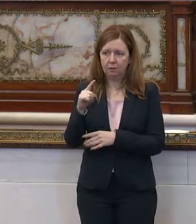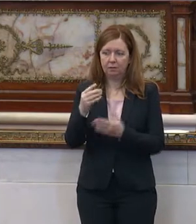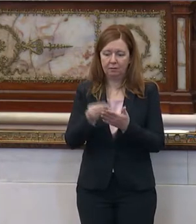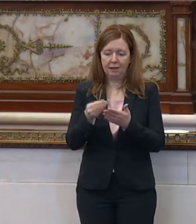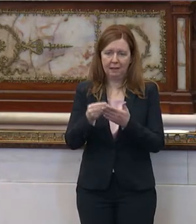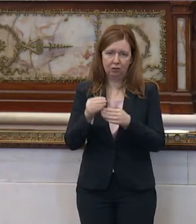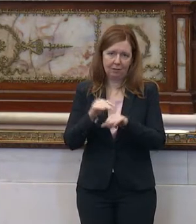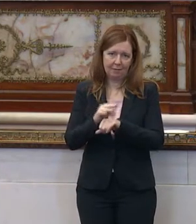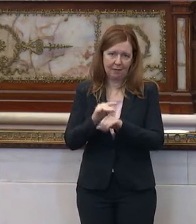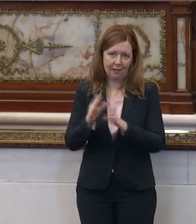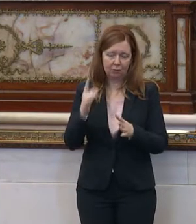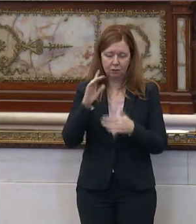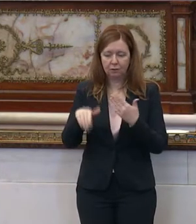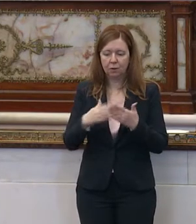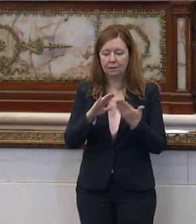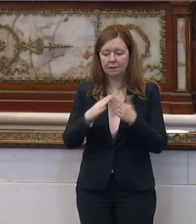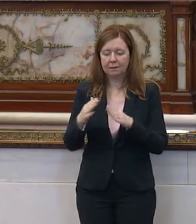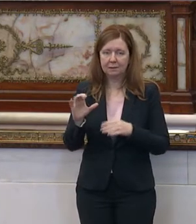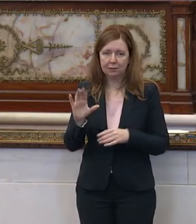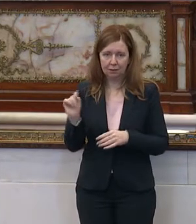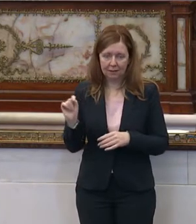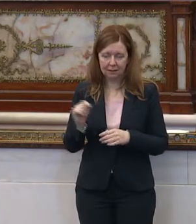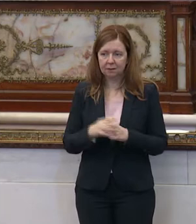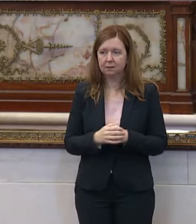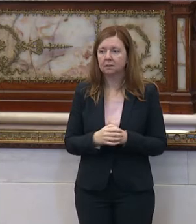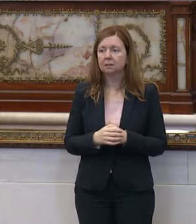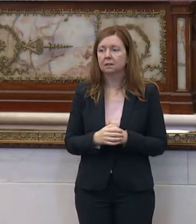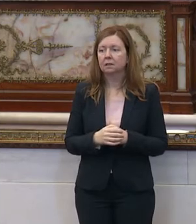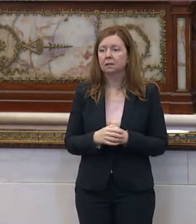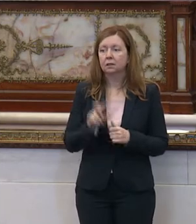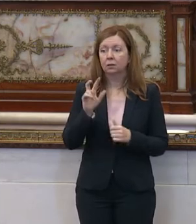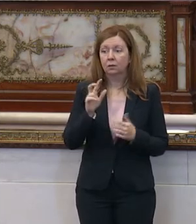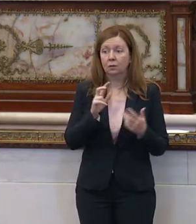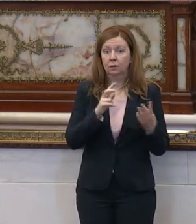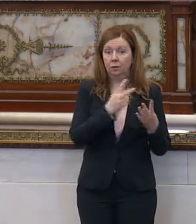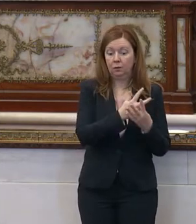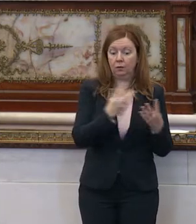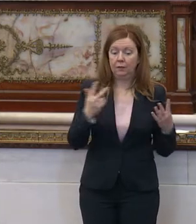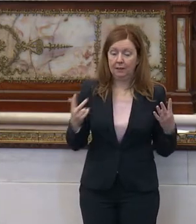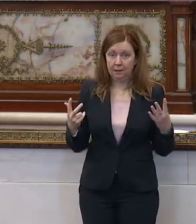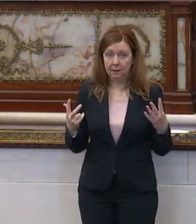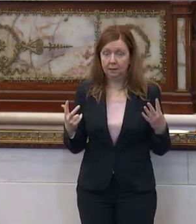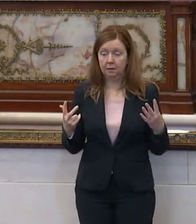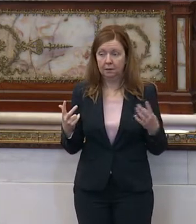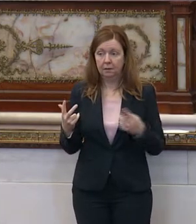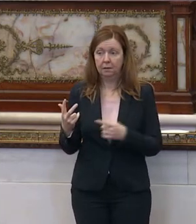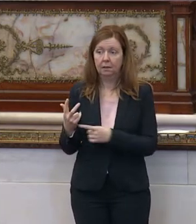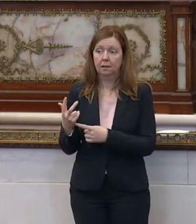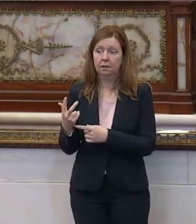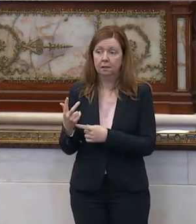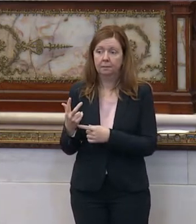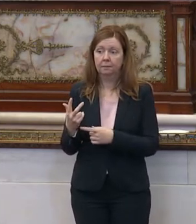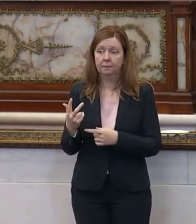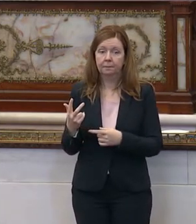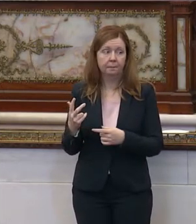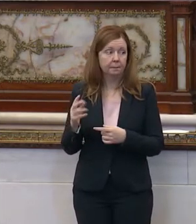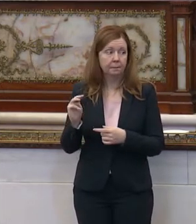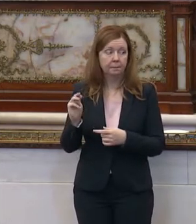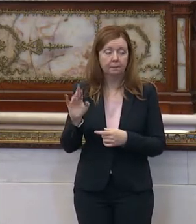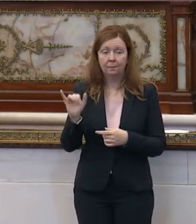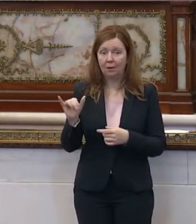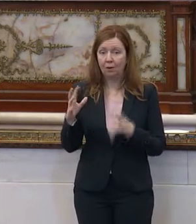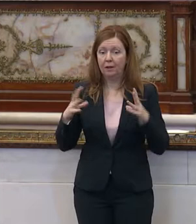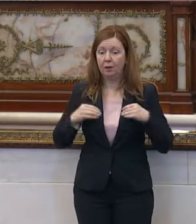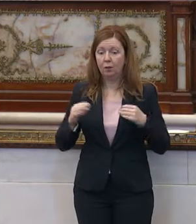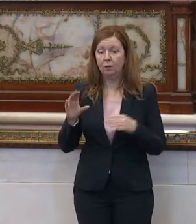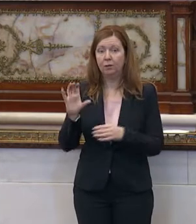financial advisors for all of the city's credits, and three of the four selected are minority-owned